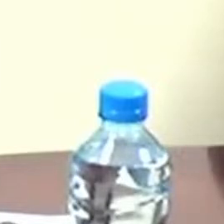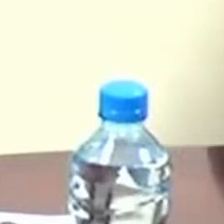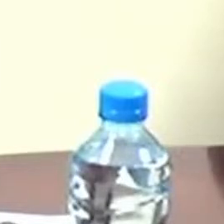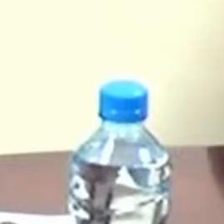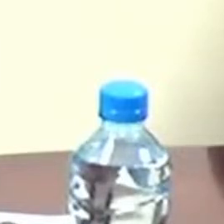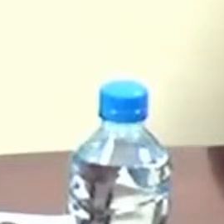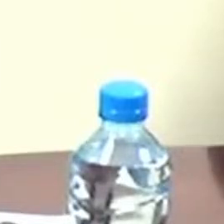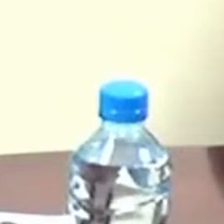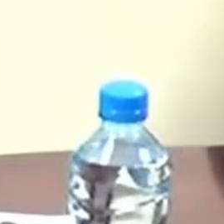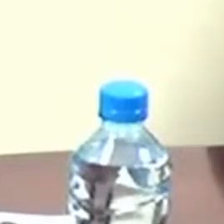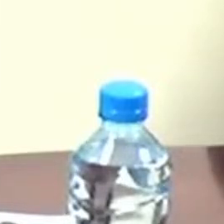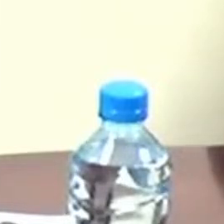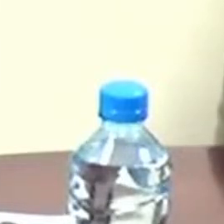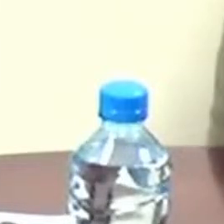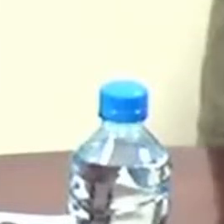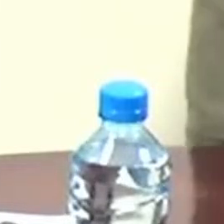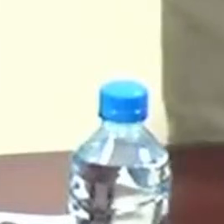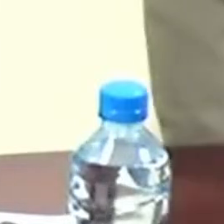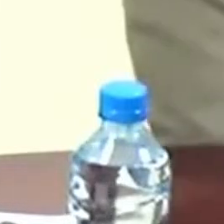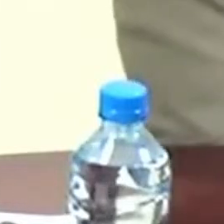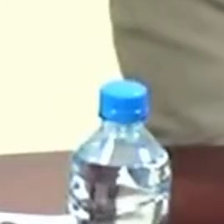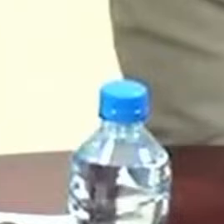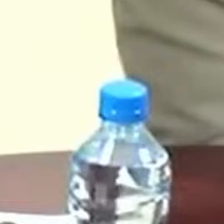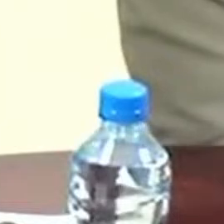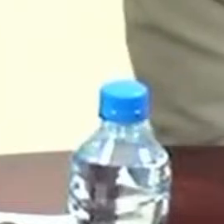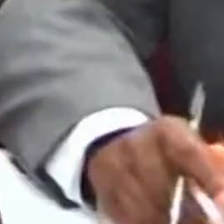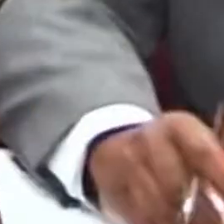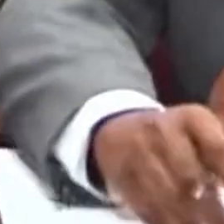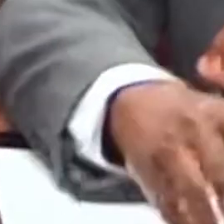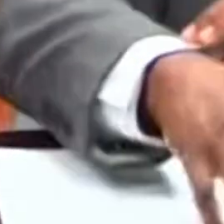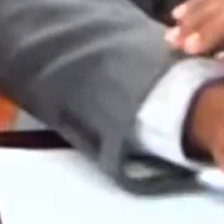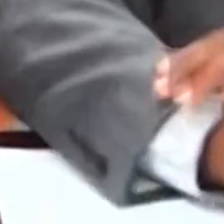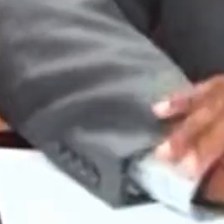that you feel can be handled by such a member.